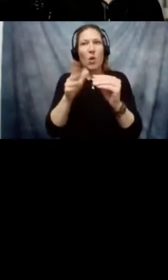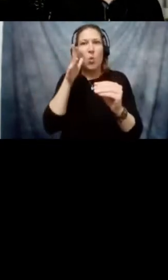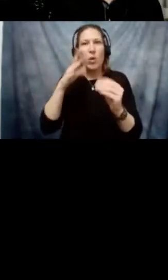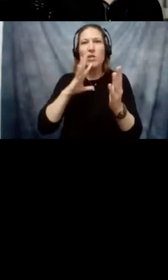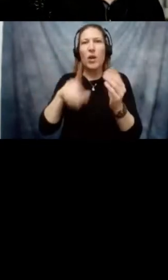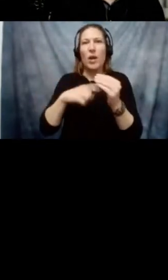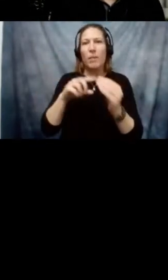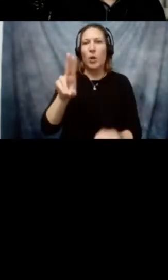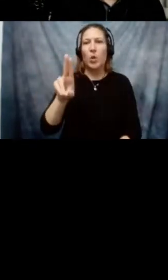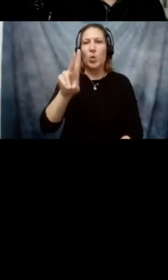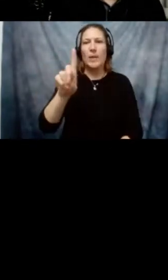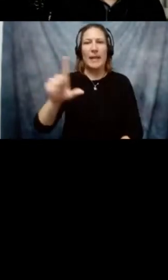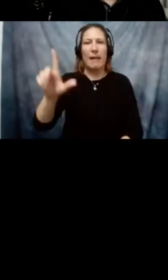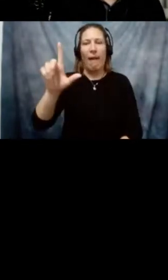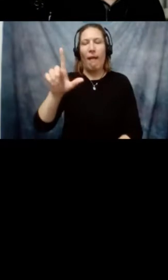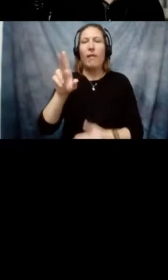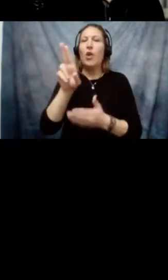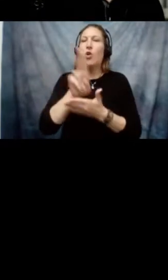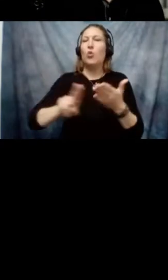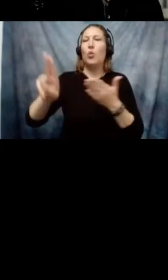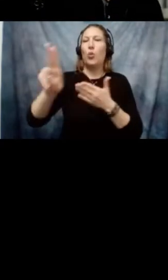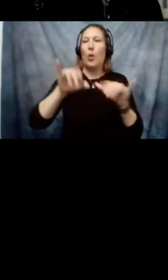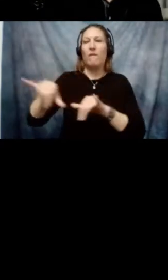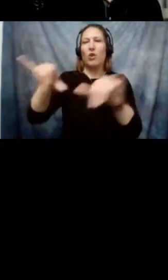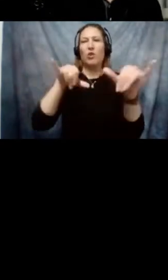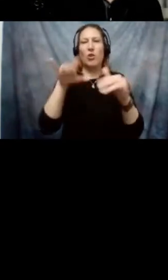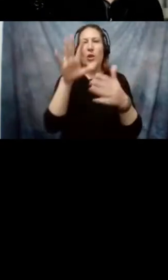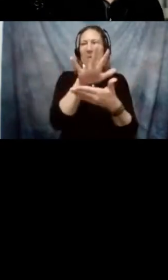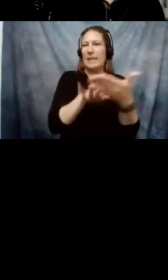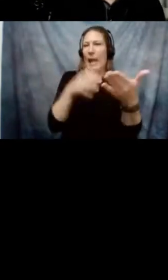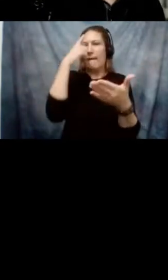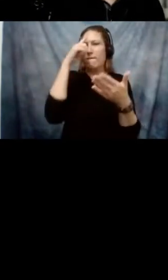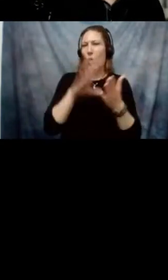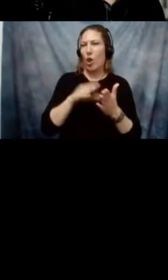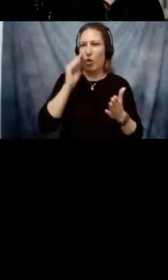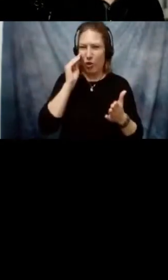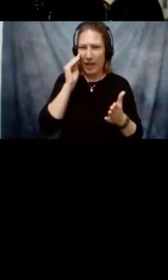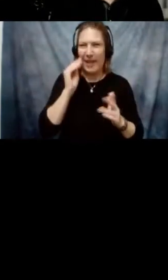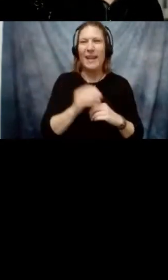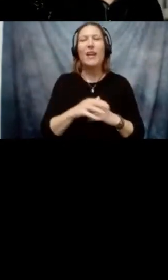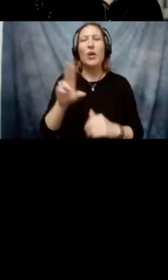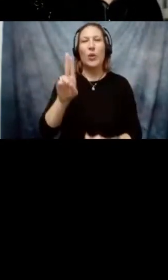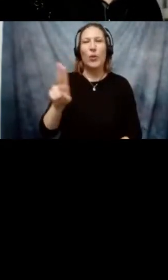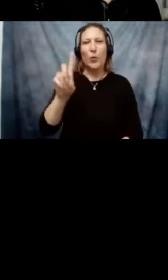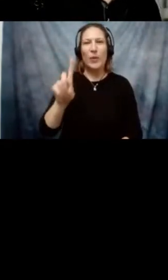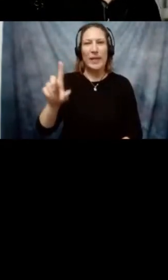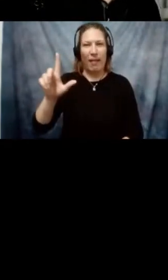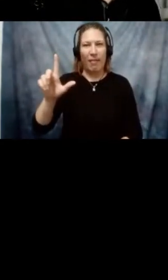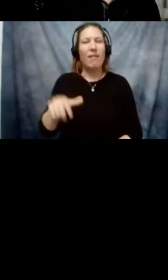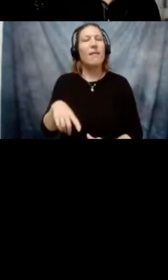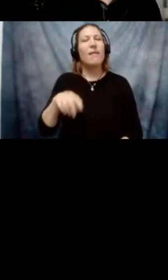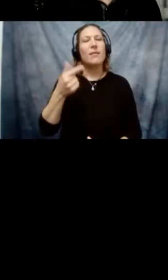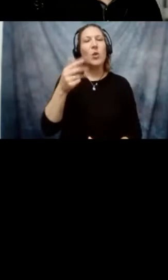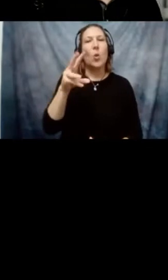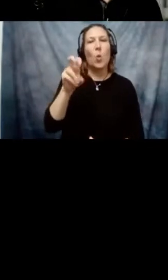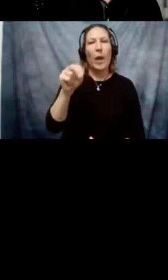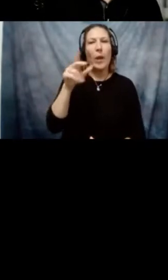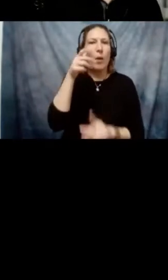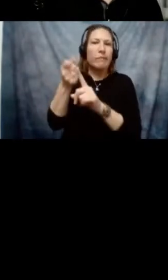UDL, Universal Design for Learning. You're going to be kind of defining it and letting us know a lot more about what UDL